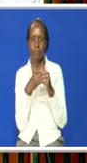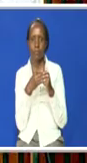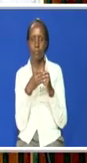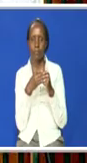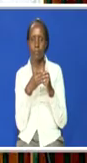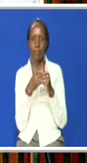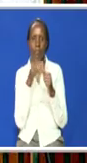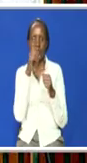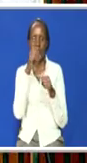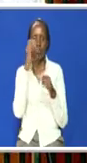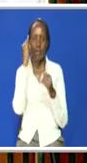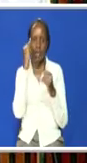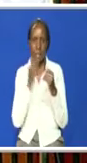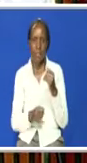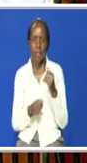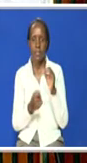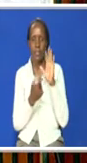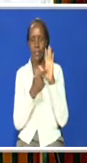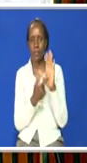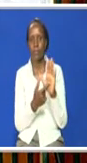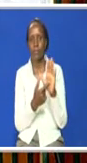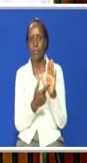One last one.